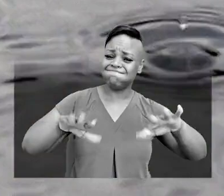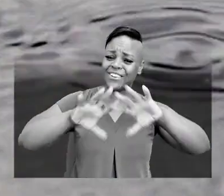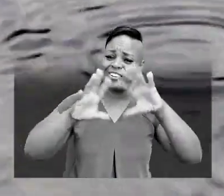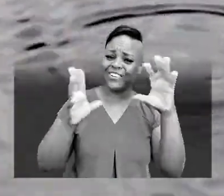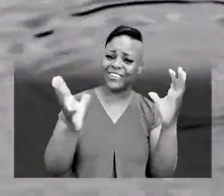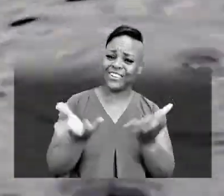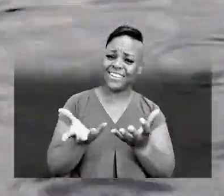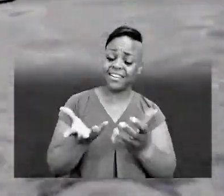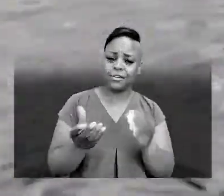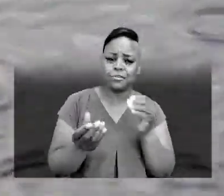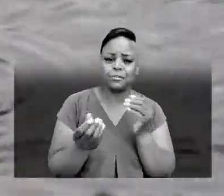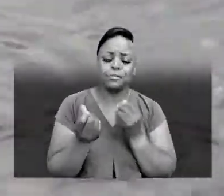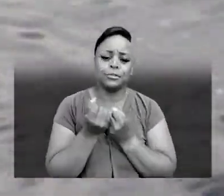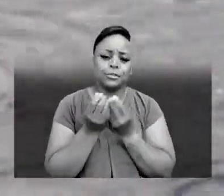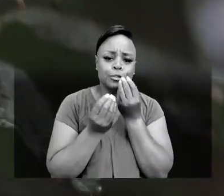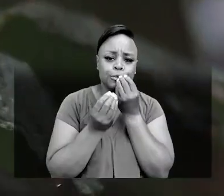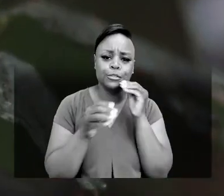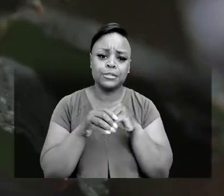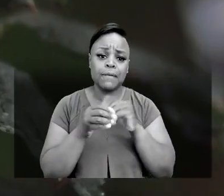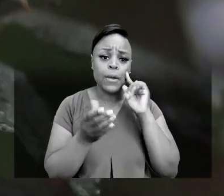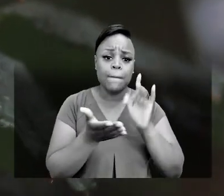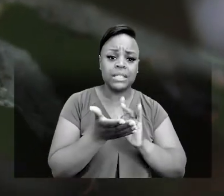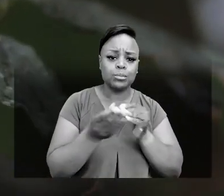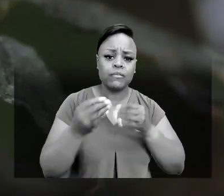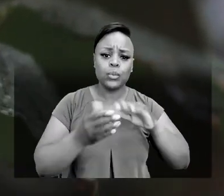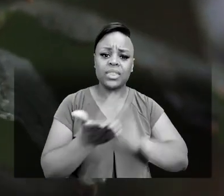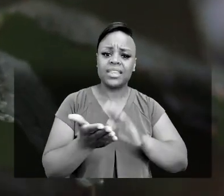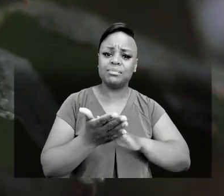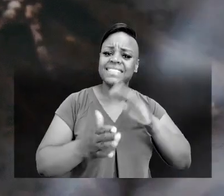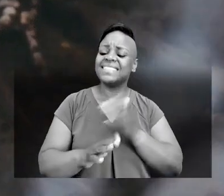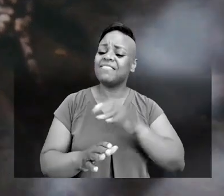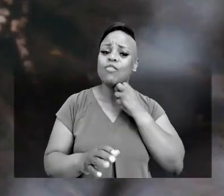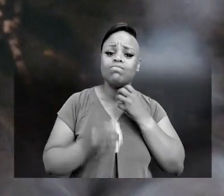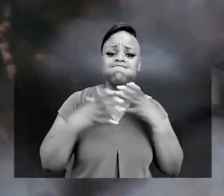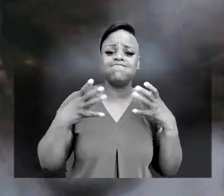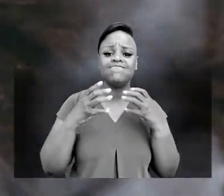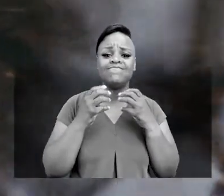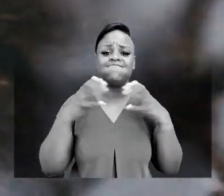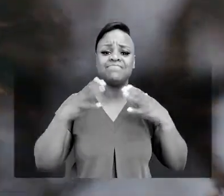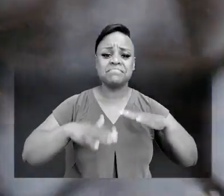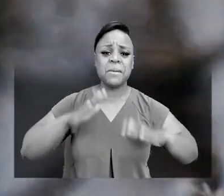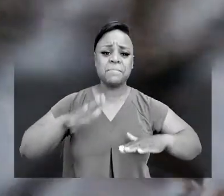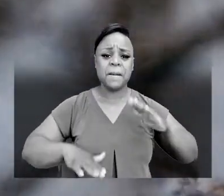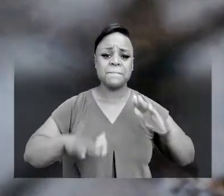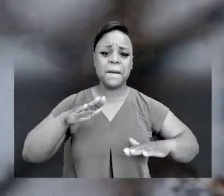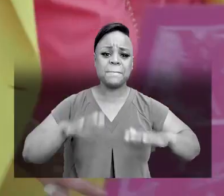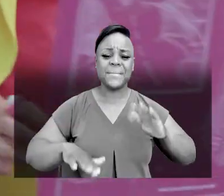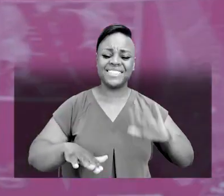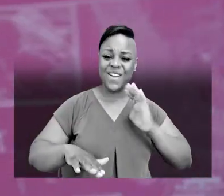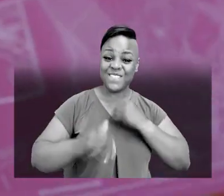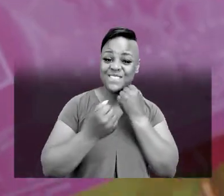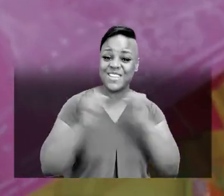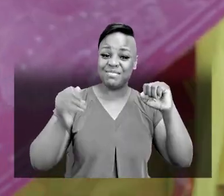like. Rainwater thumping on earth, nourishing food and medicine gardens, moving to the rhythm of singing frogs and